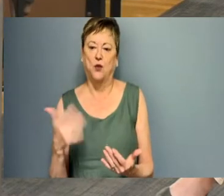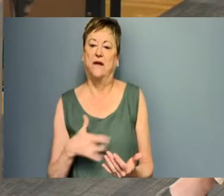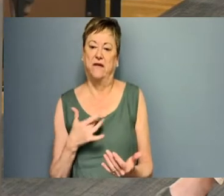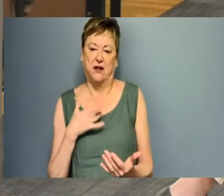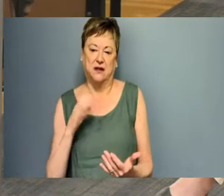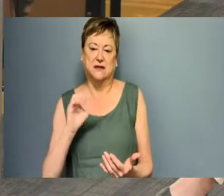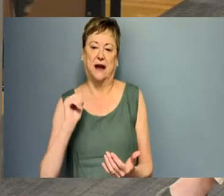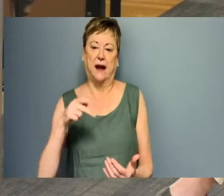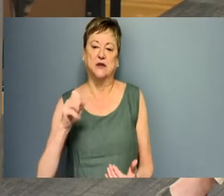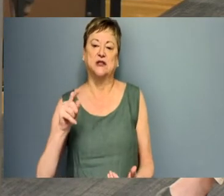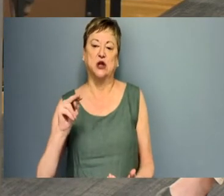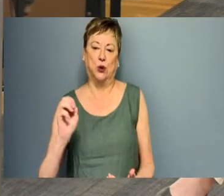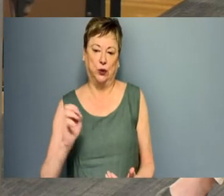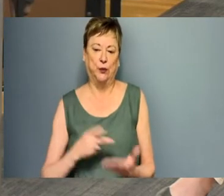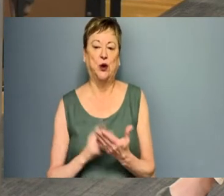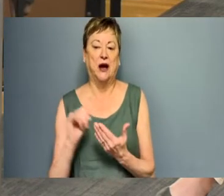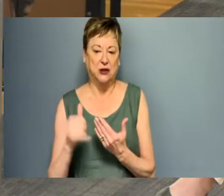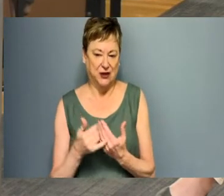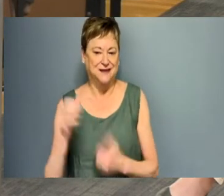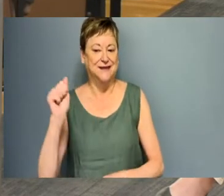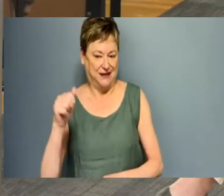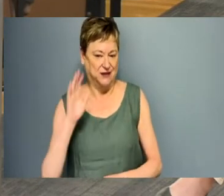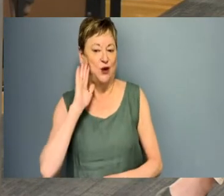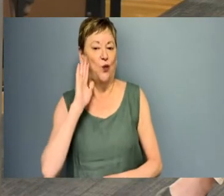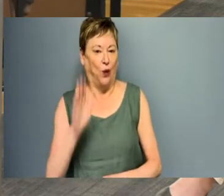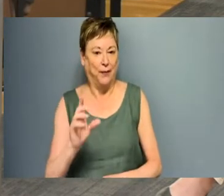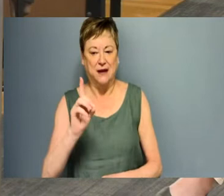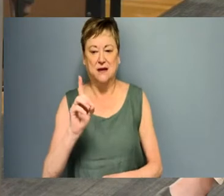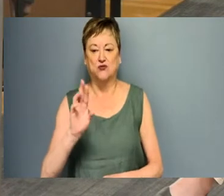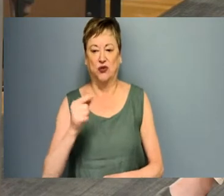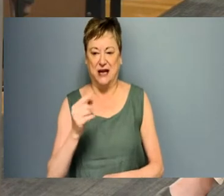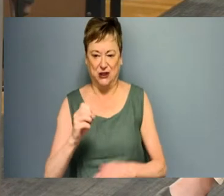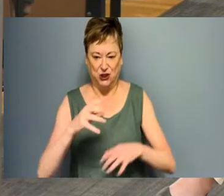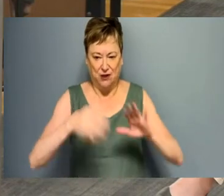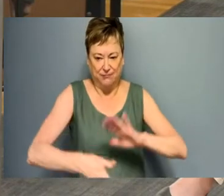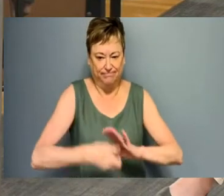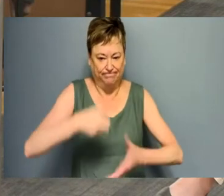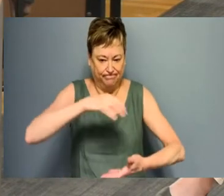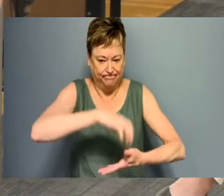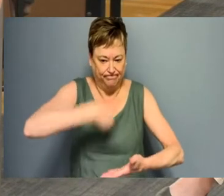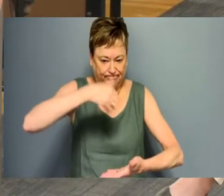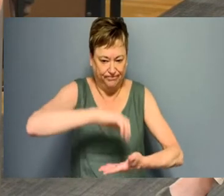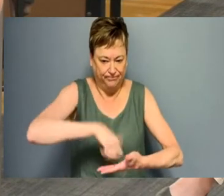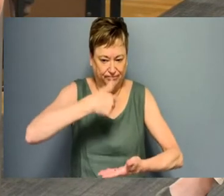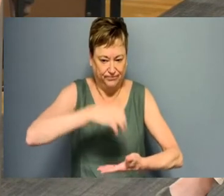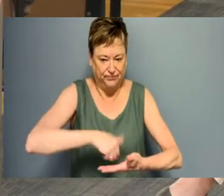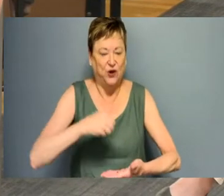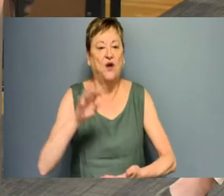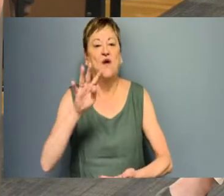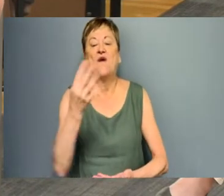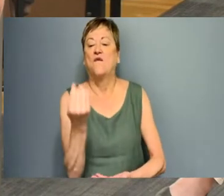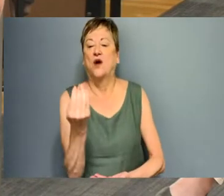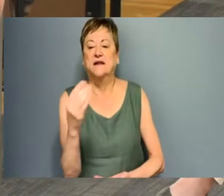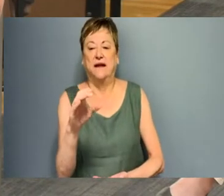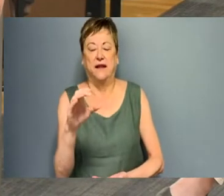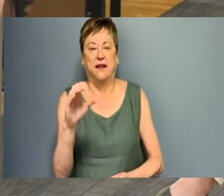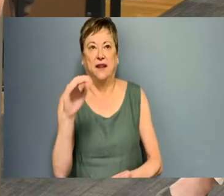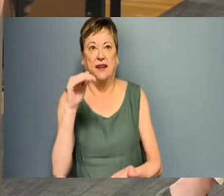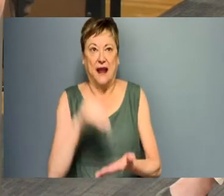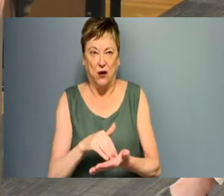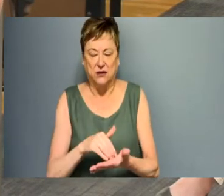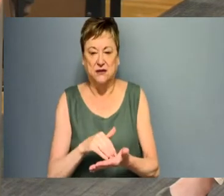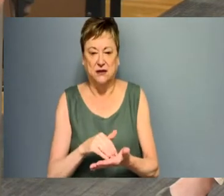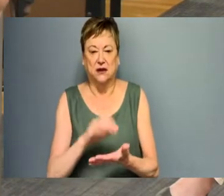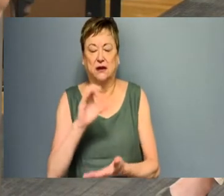project. It is a dredge project. We're going to achieve these reductions by removing 14,000 cubic yards of